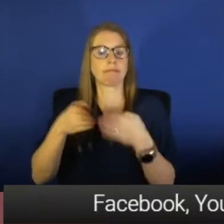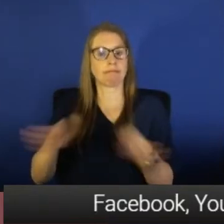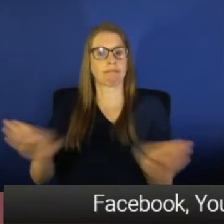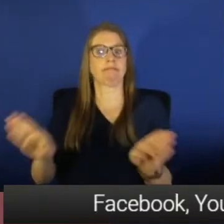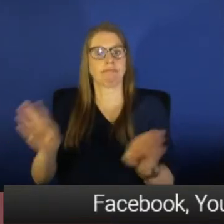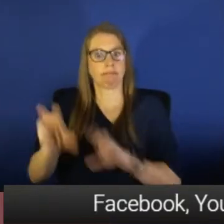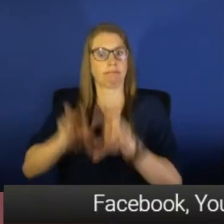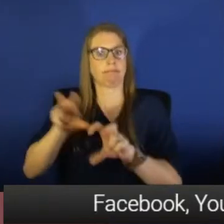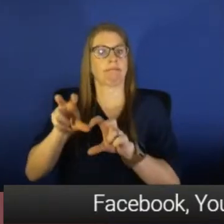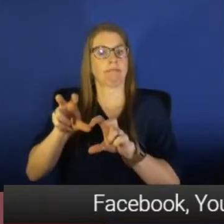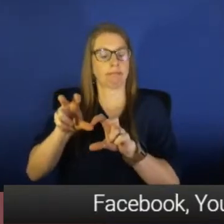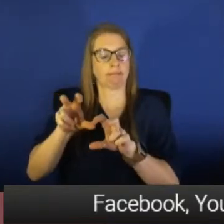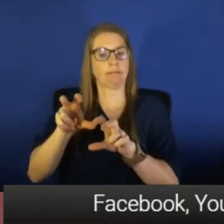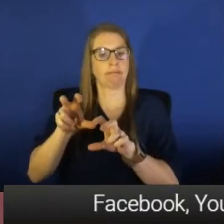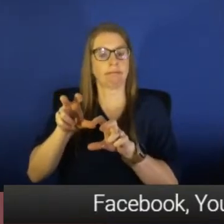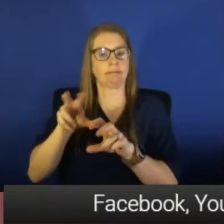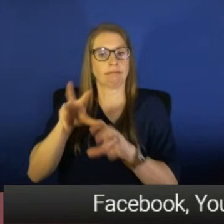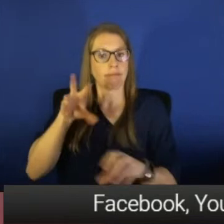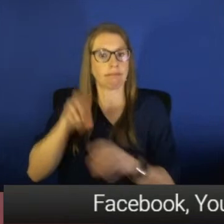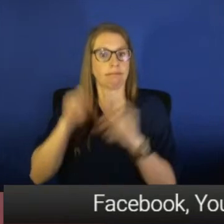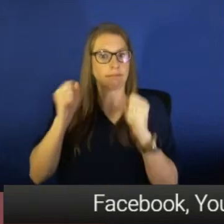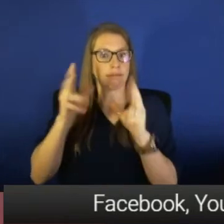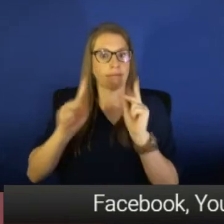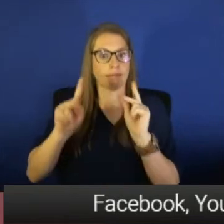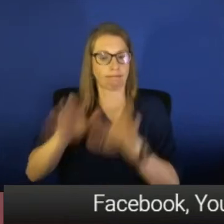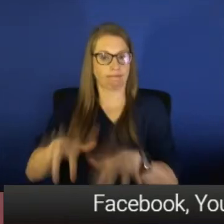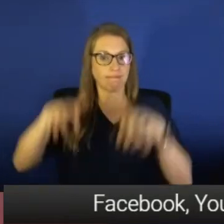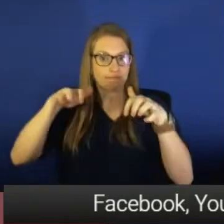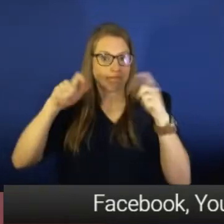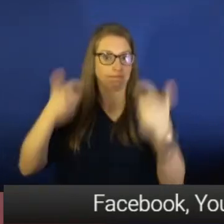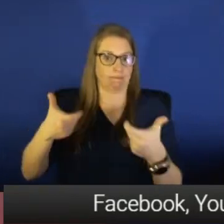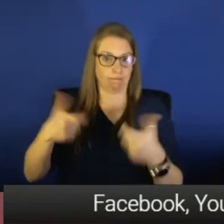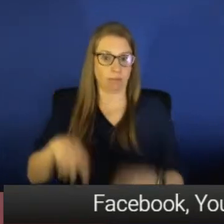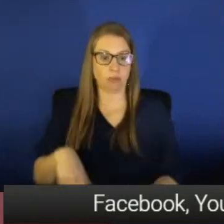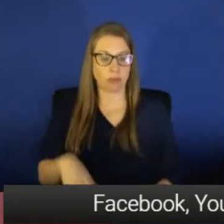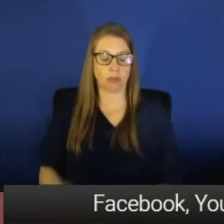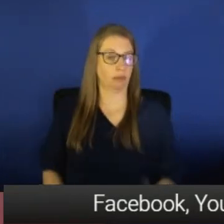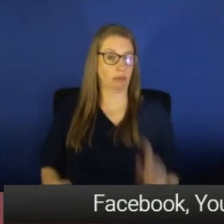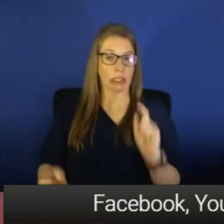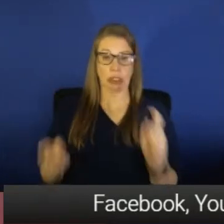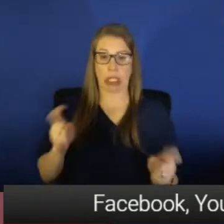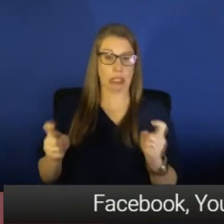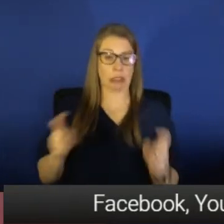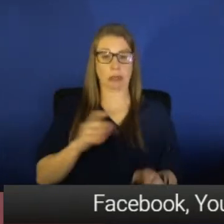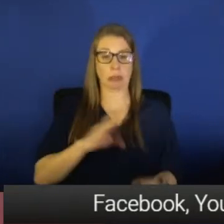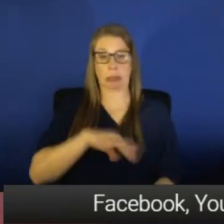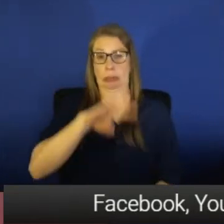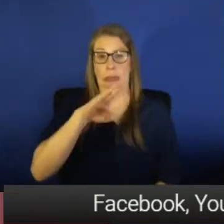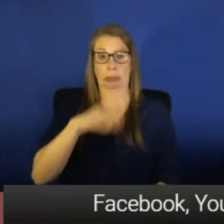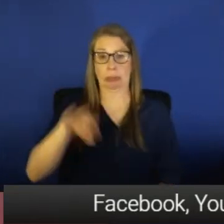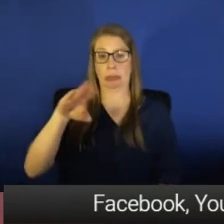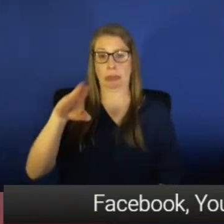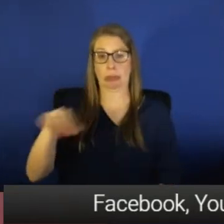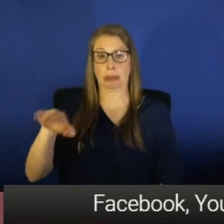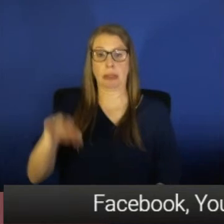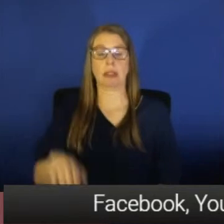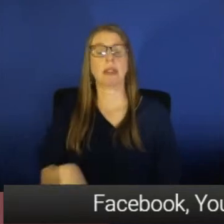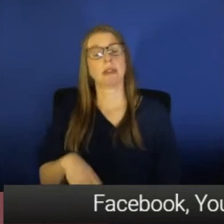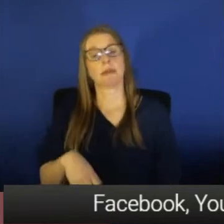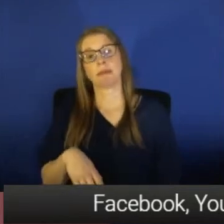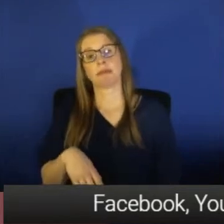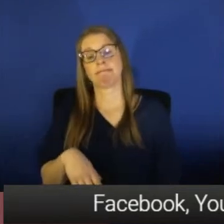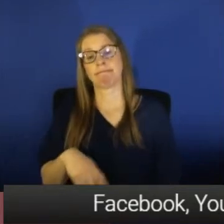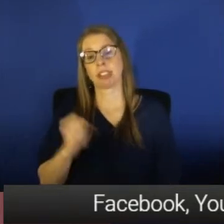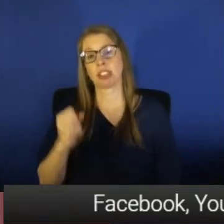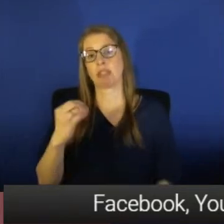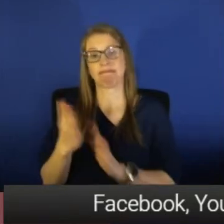tournament from a participation perspective. But that's quite a roller coaster for everybody to handle going through all that. And once again, just kudos to the